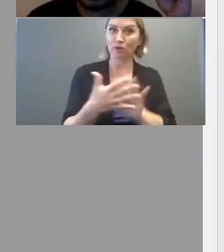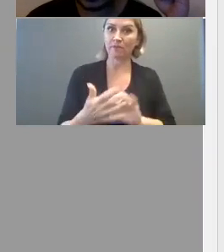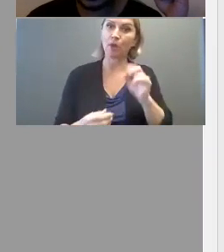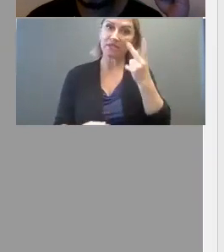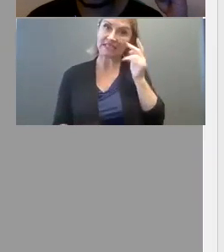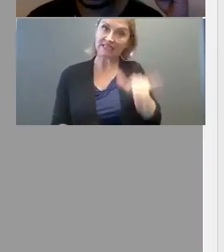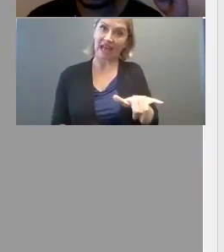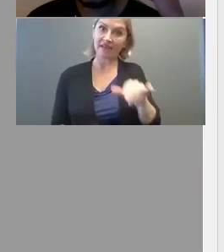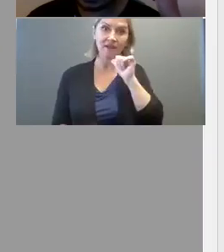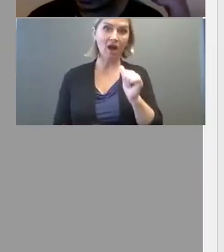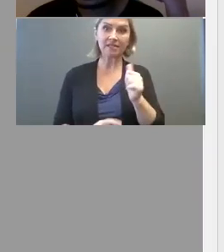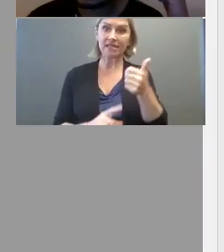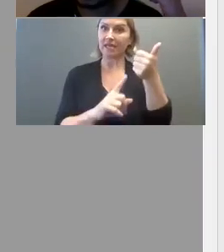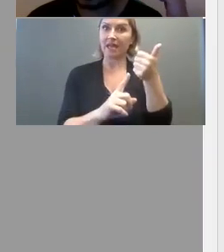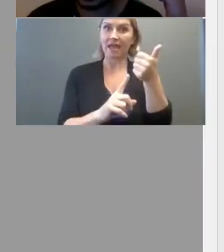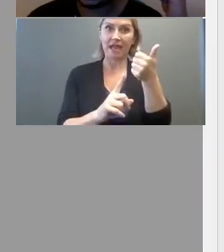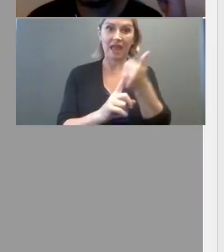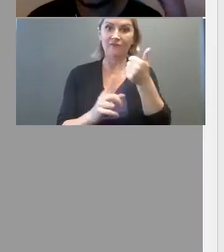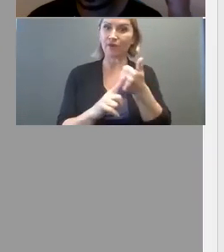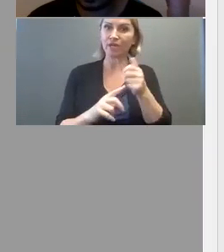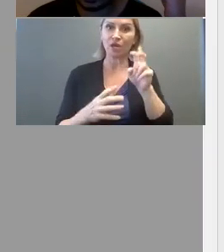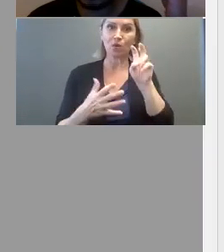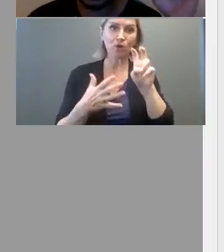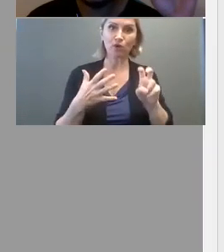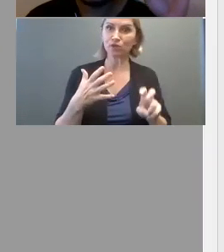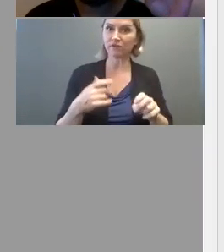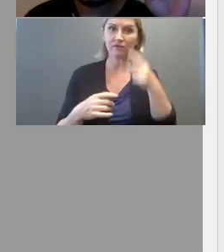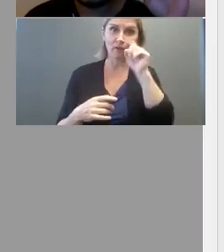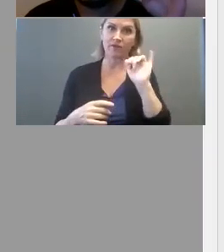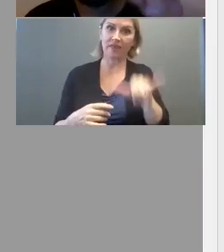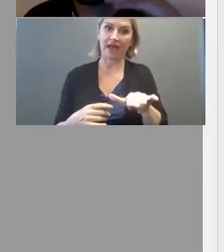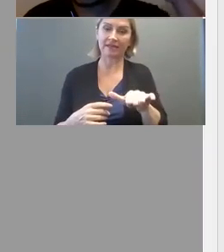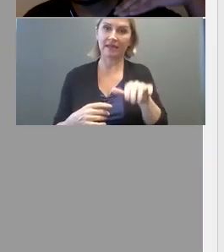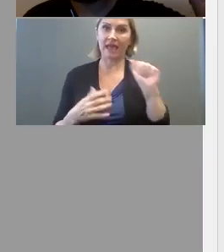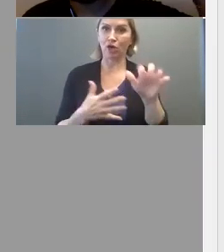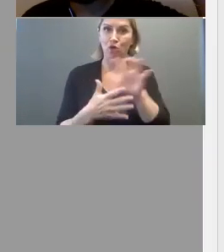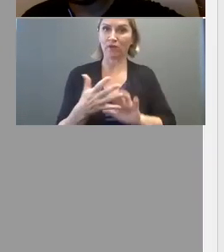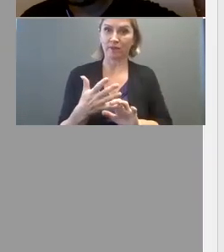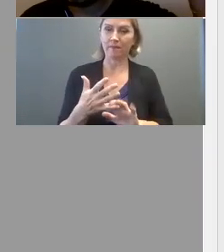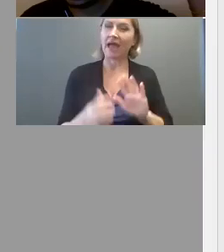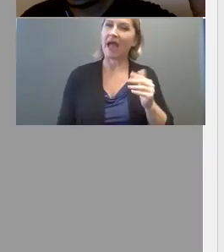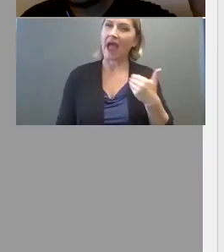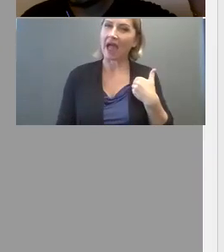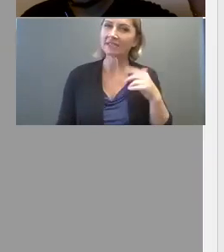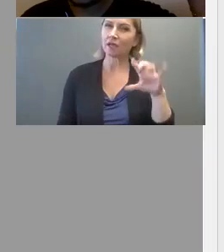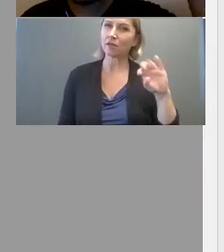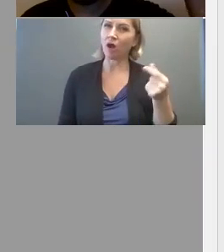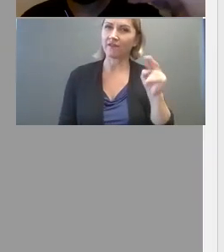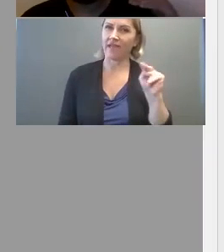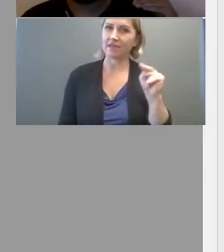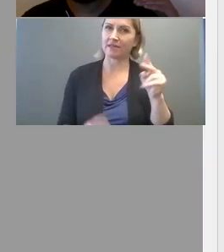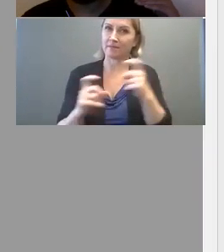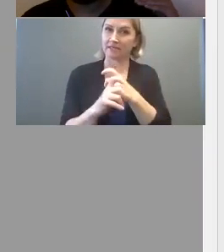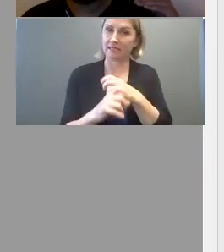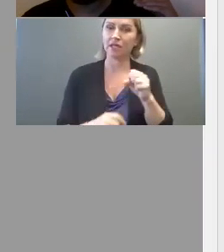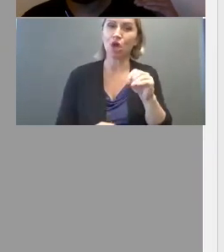not every recursive formulation of an algorithm has a log n complexity, right?